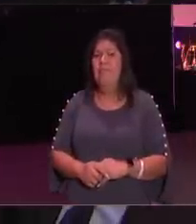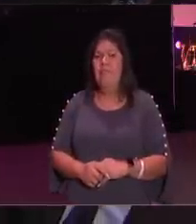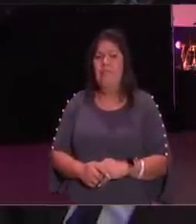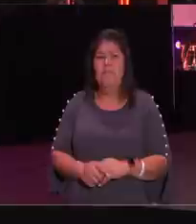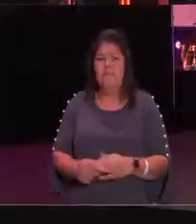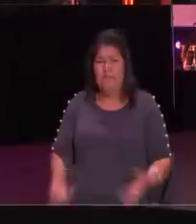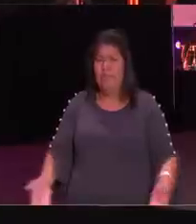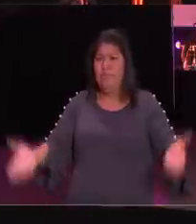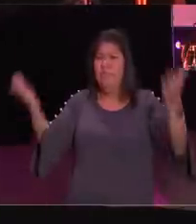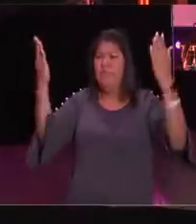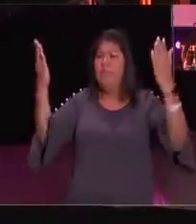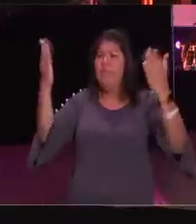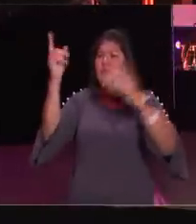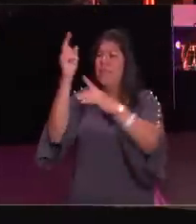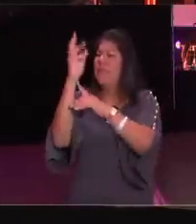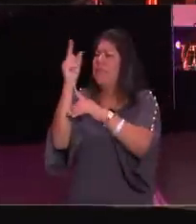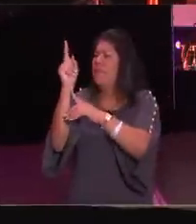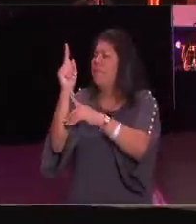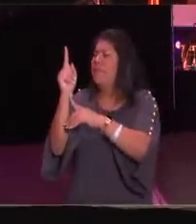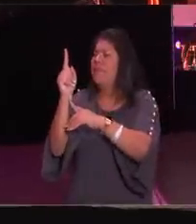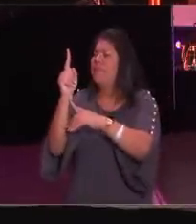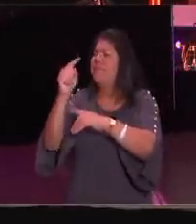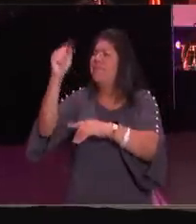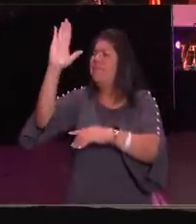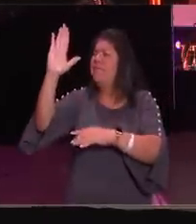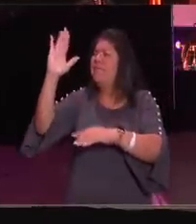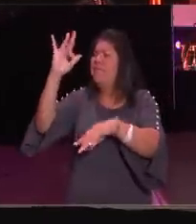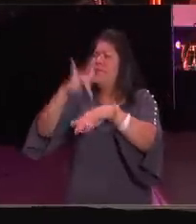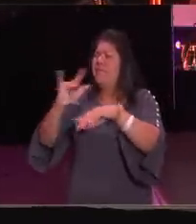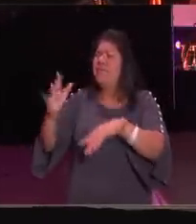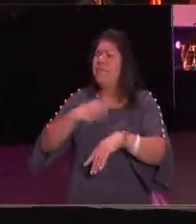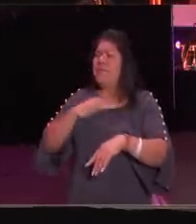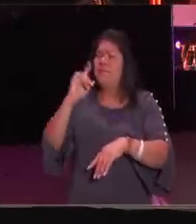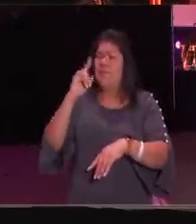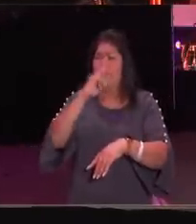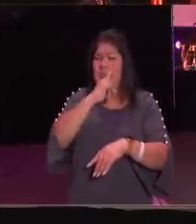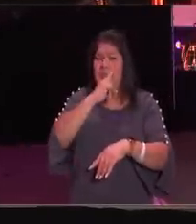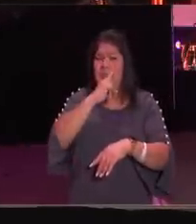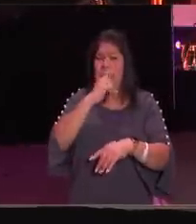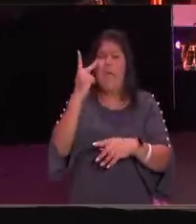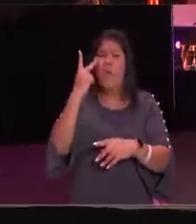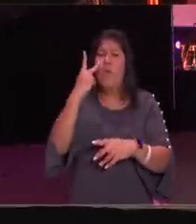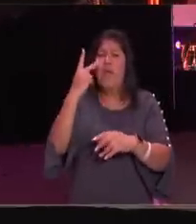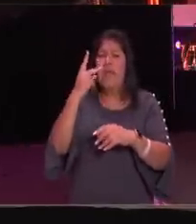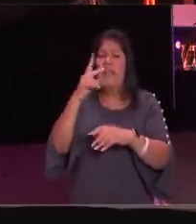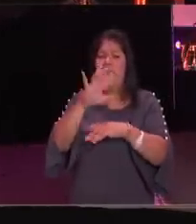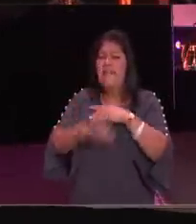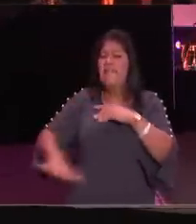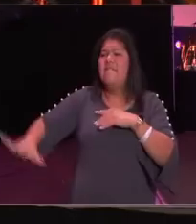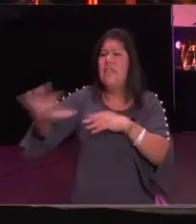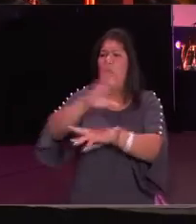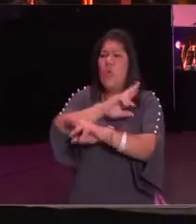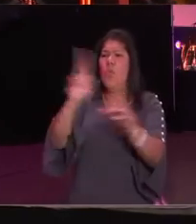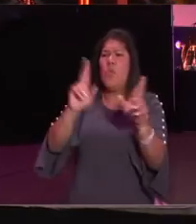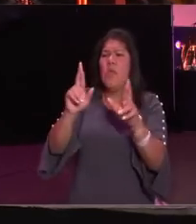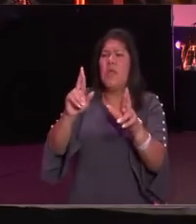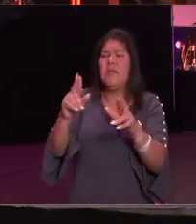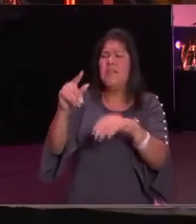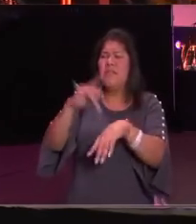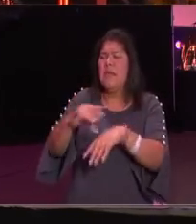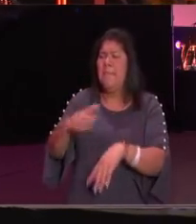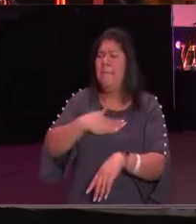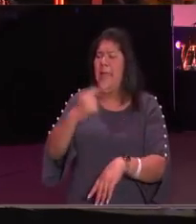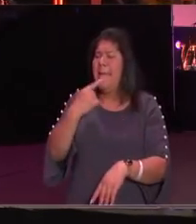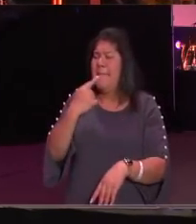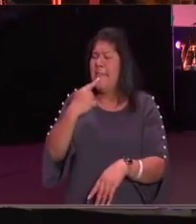Would you lift your hands for a few seconds right now and say, God, touch your eyes. I want to see the fields wide on harvest. Touch my